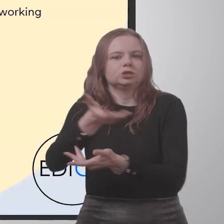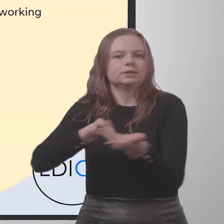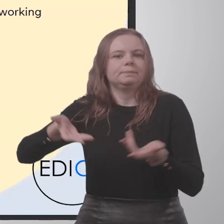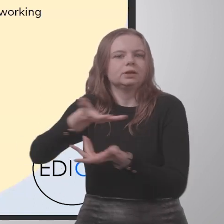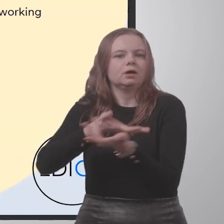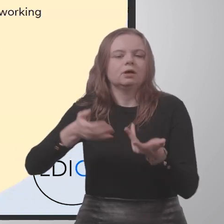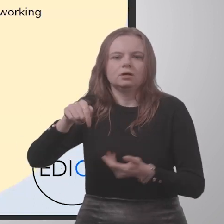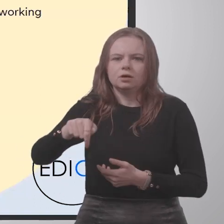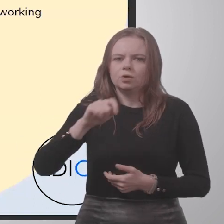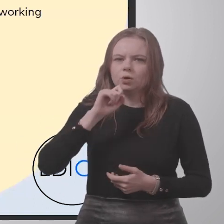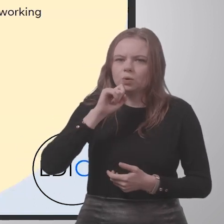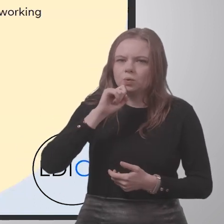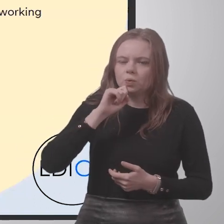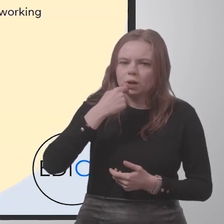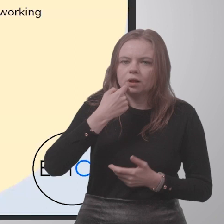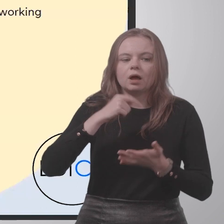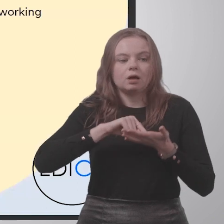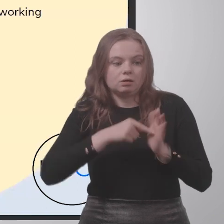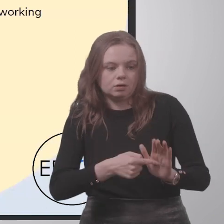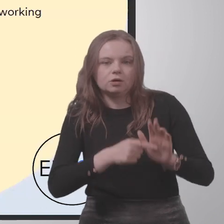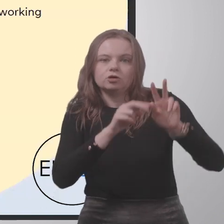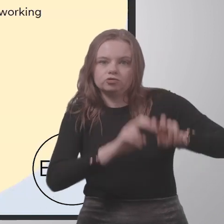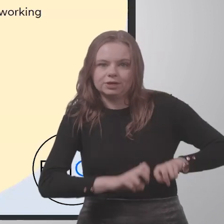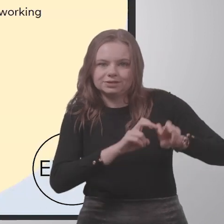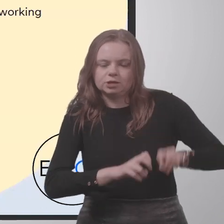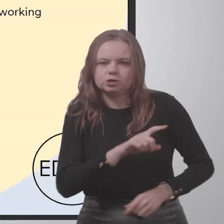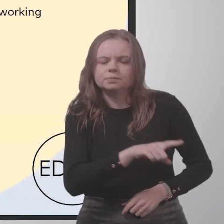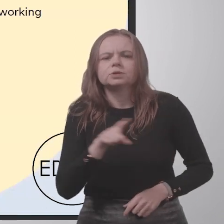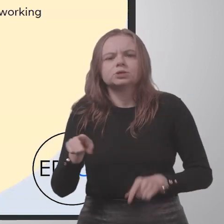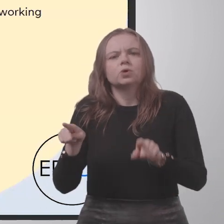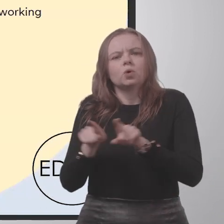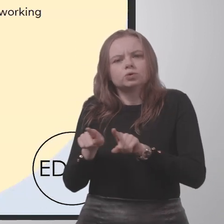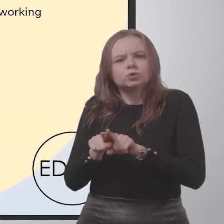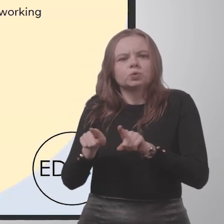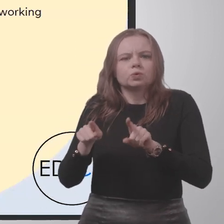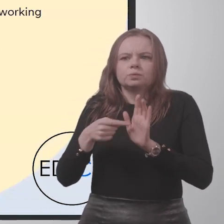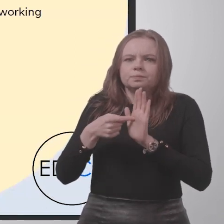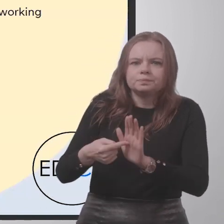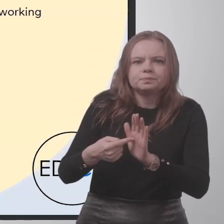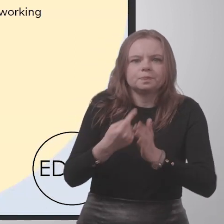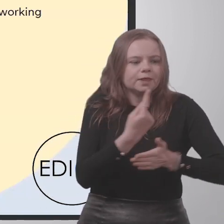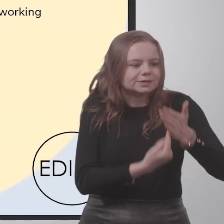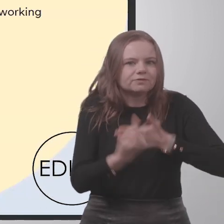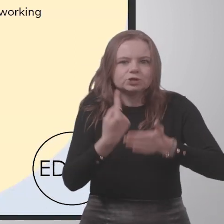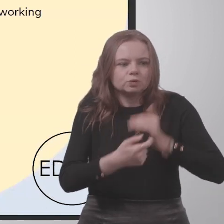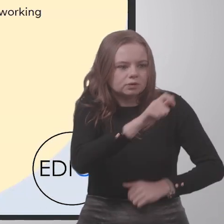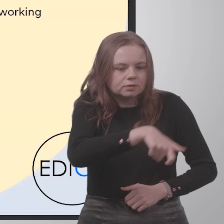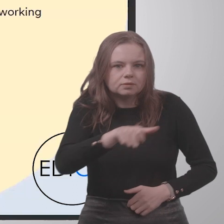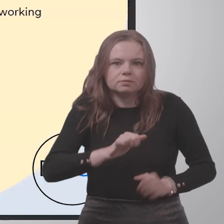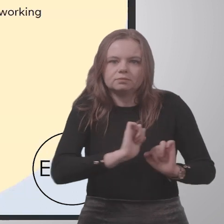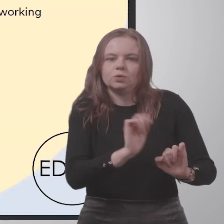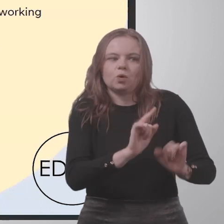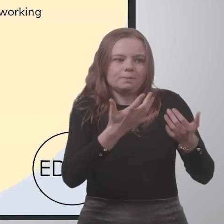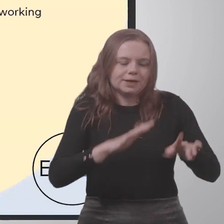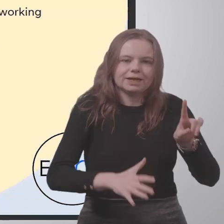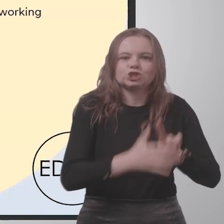to alternate between, you know, showcasing the research, but really kind of showcasing what the individuals are doing in the